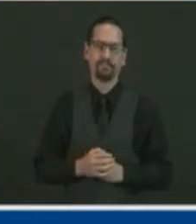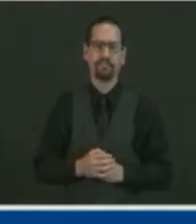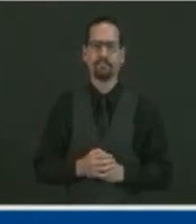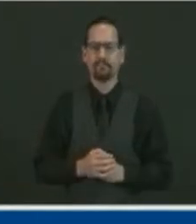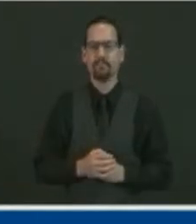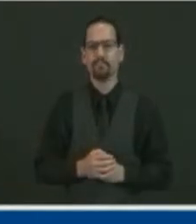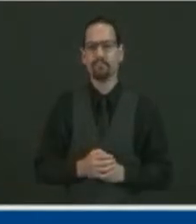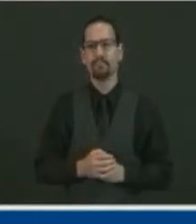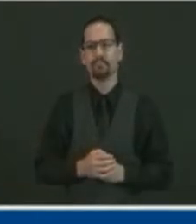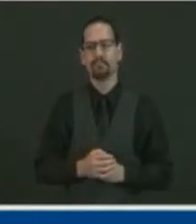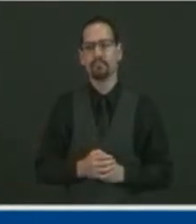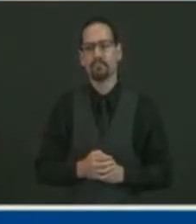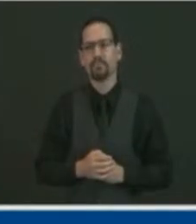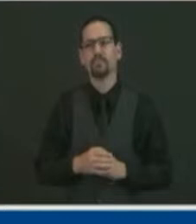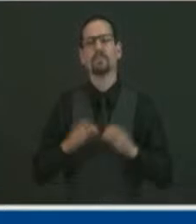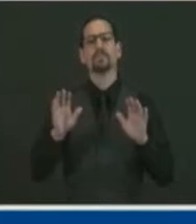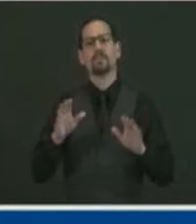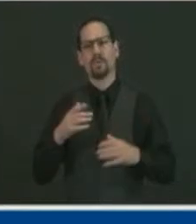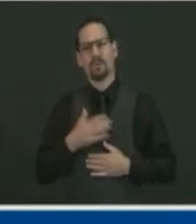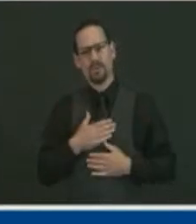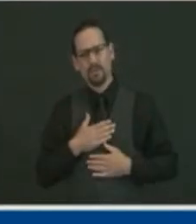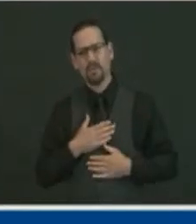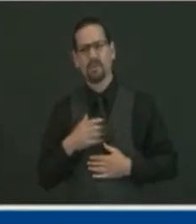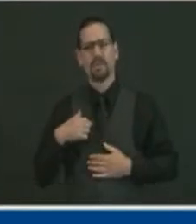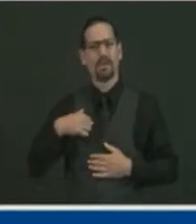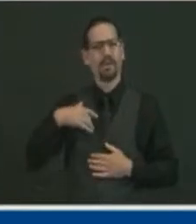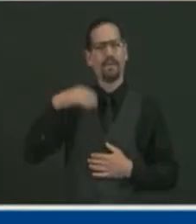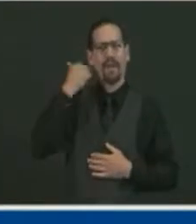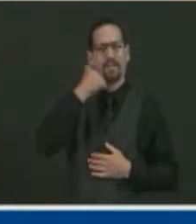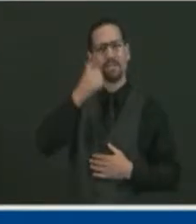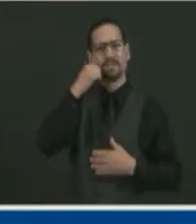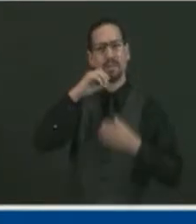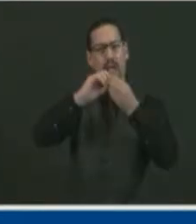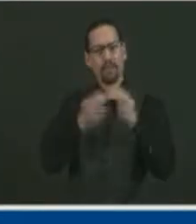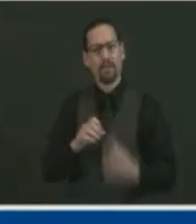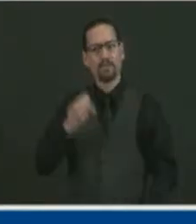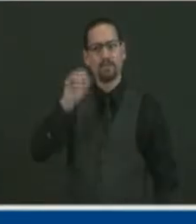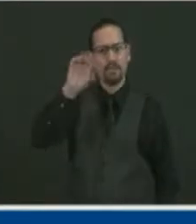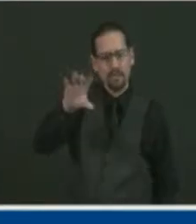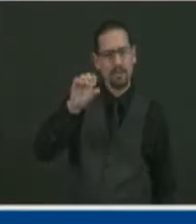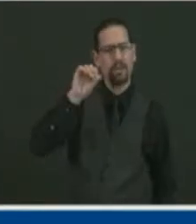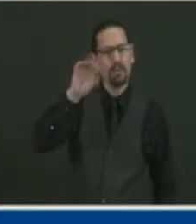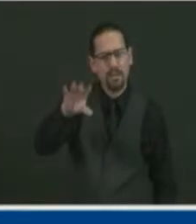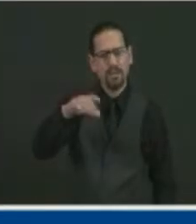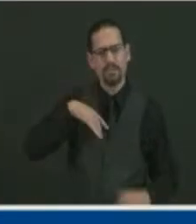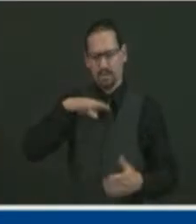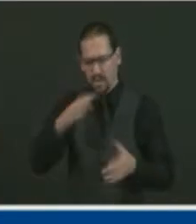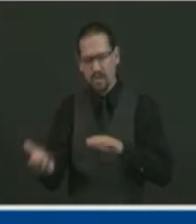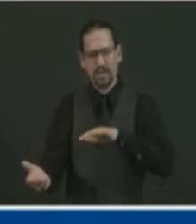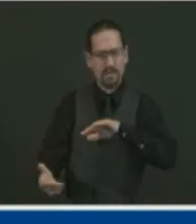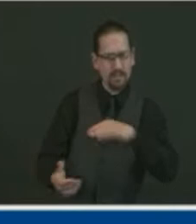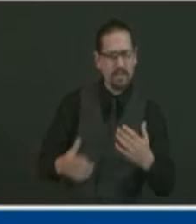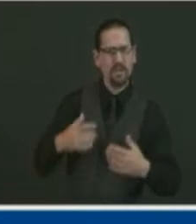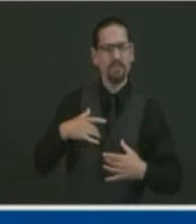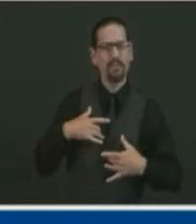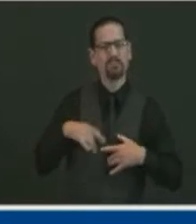the deaths are hard. It's hard to say that every day. That's another difficult day, and my heart goes out to those